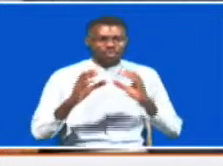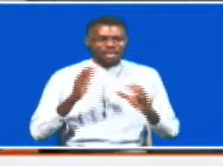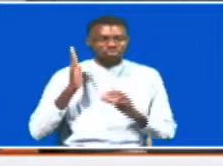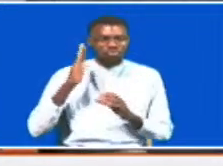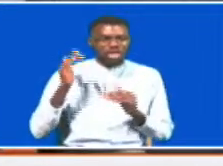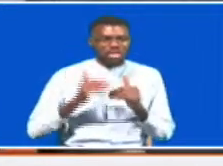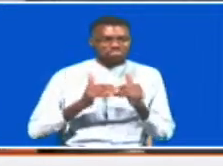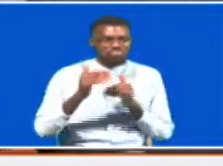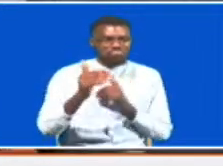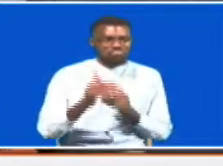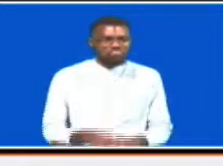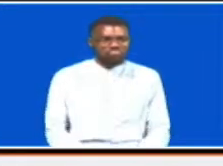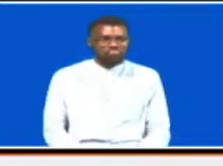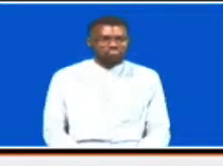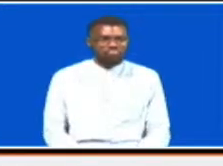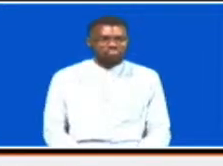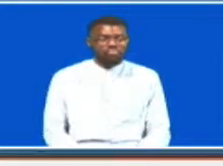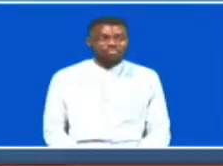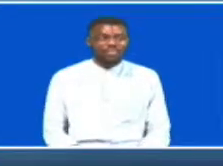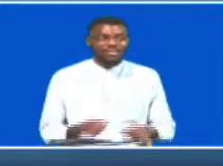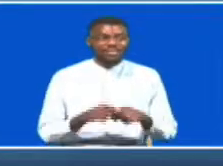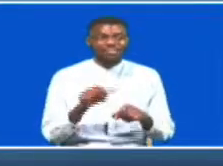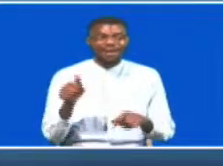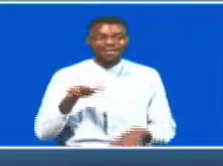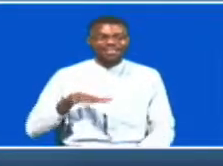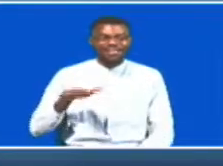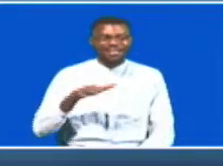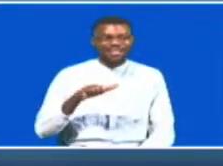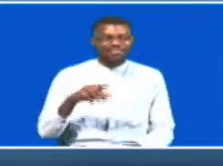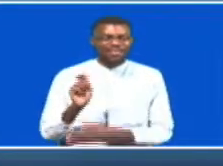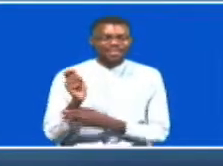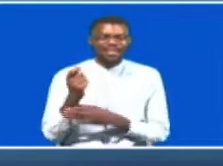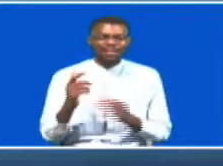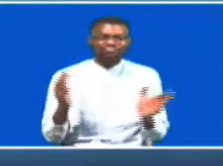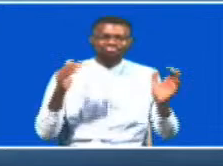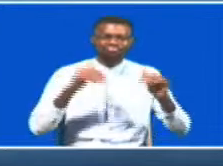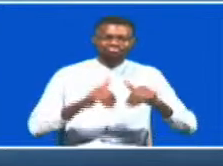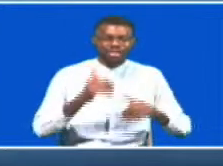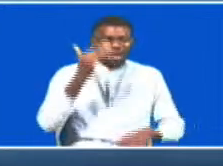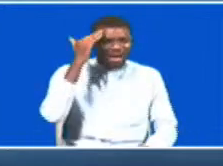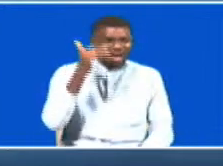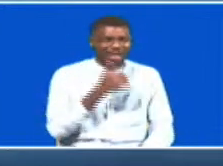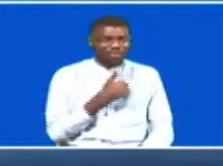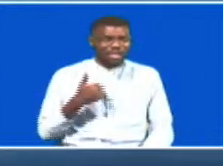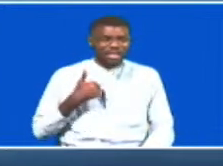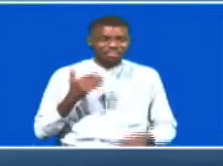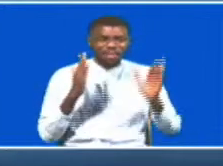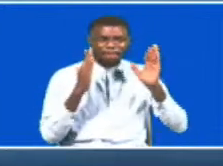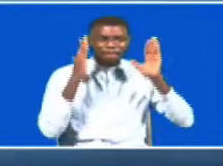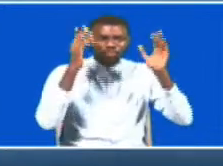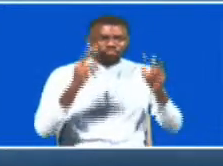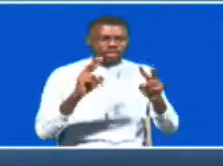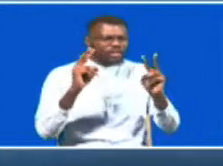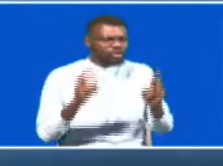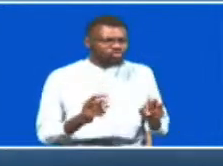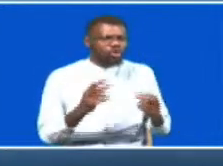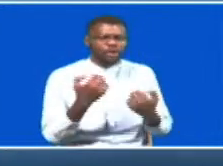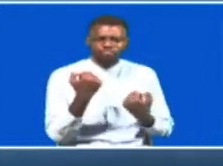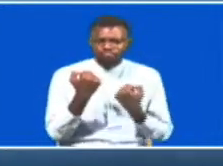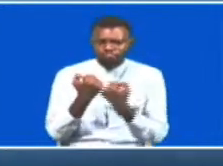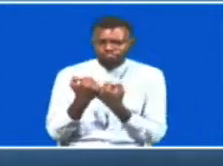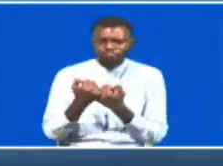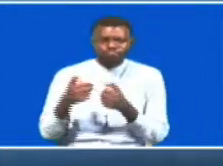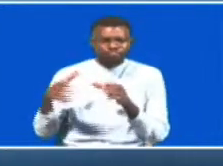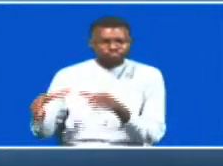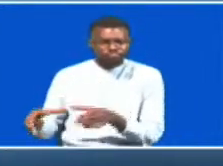in due course. Elsewhere, the Kenya Conference of Catholic Bishops has also waded into the issue, backing the